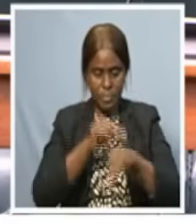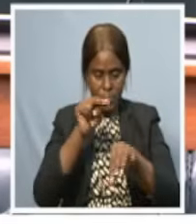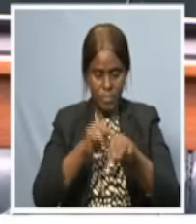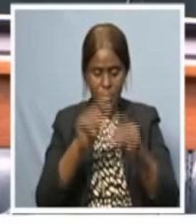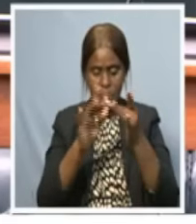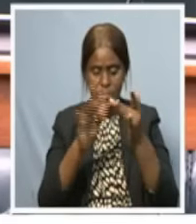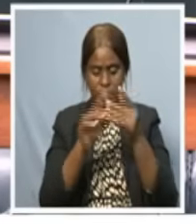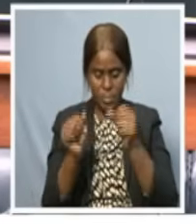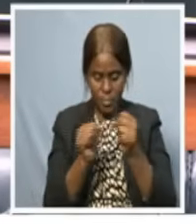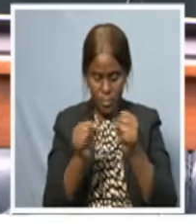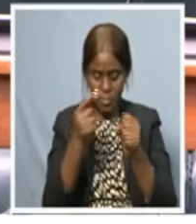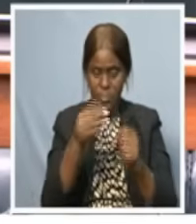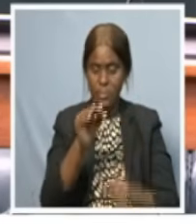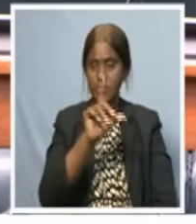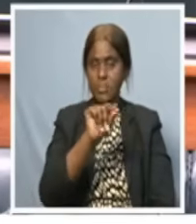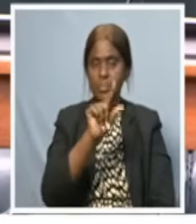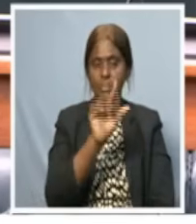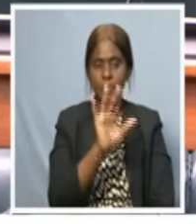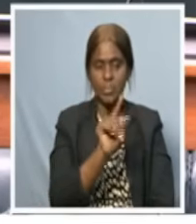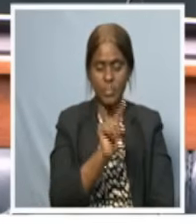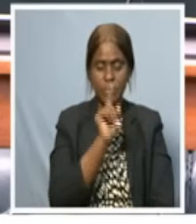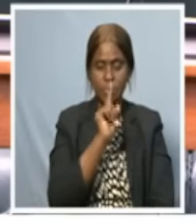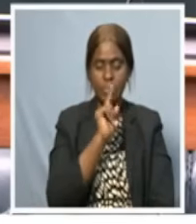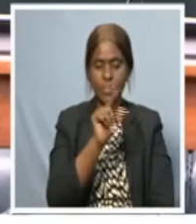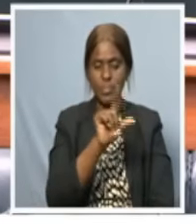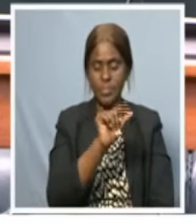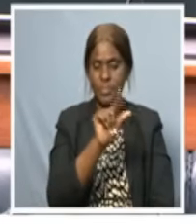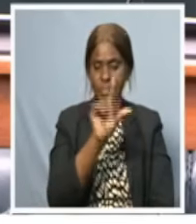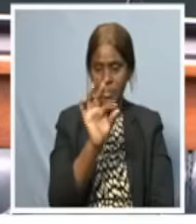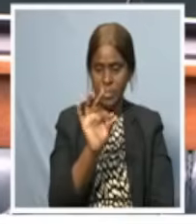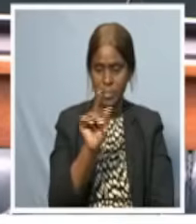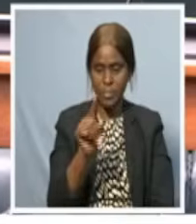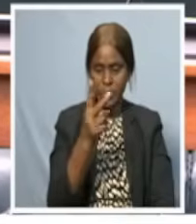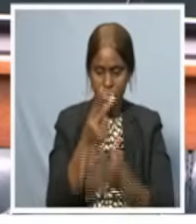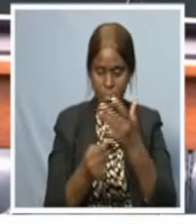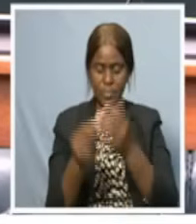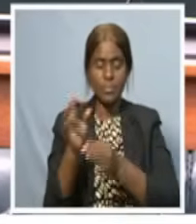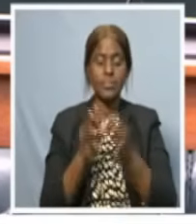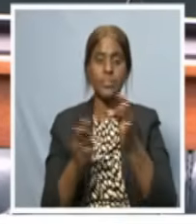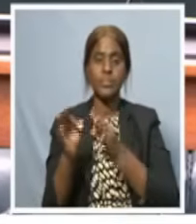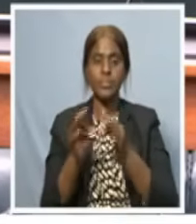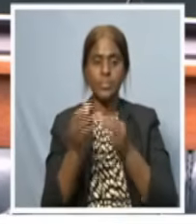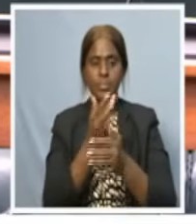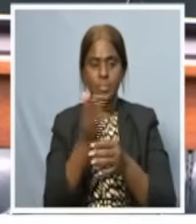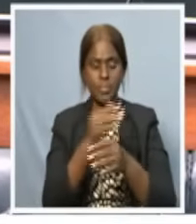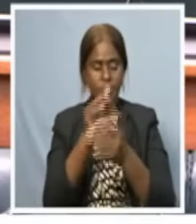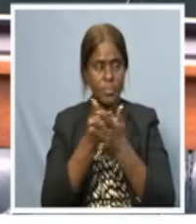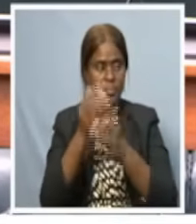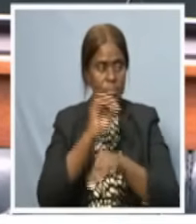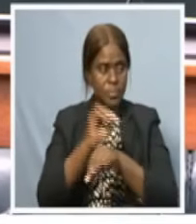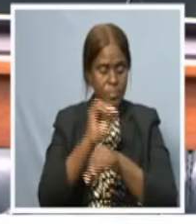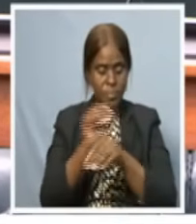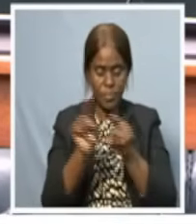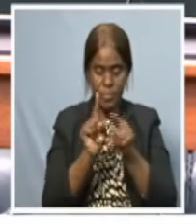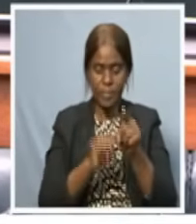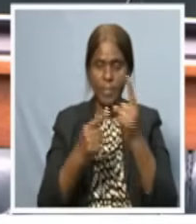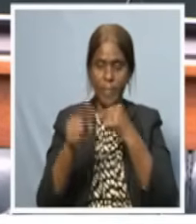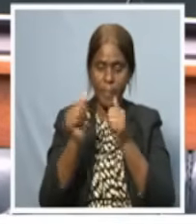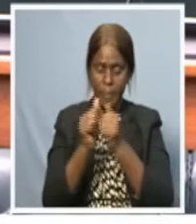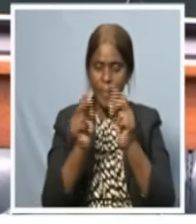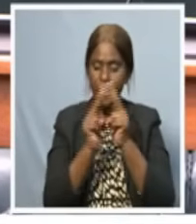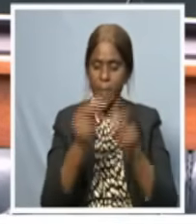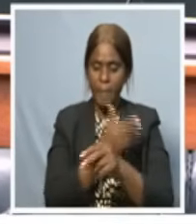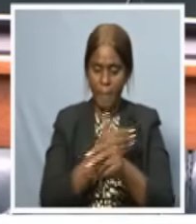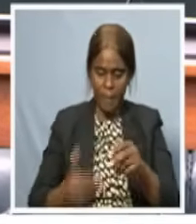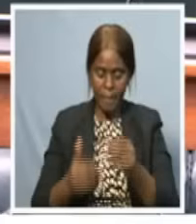Online Protection Strategy of 2025 to 2029 both highlights, these opportunities come with very,